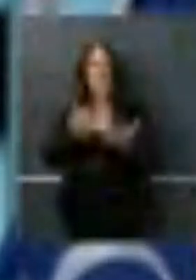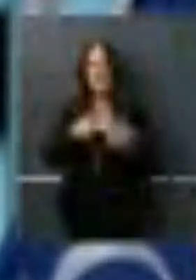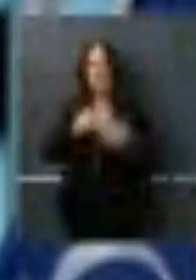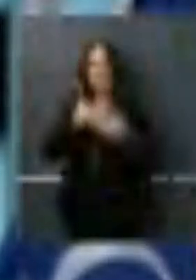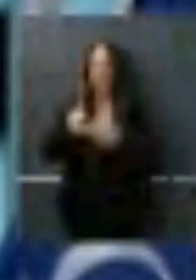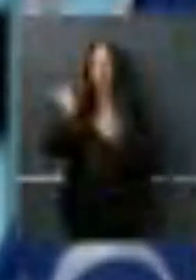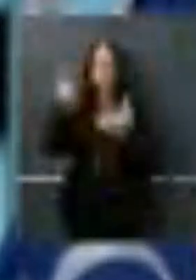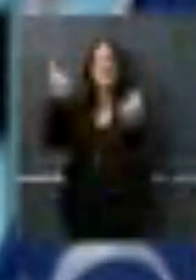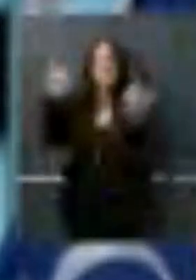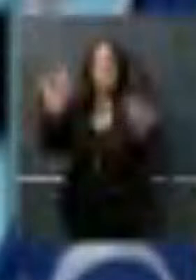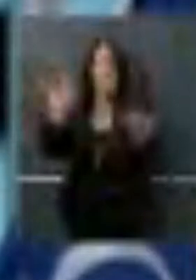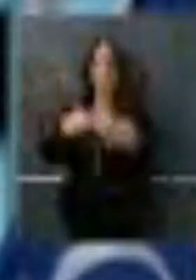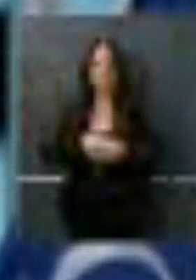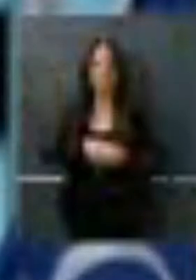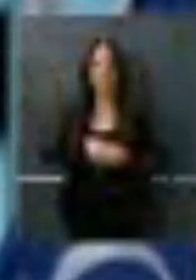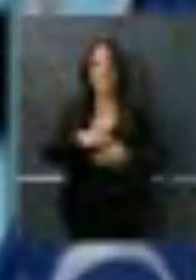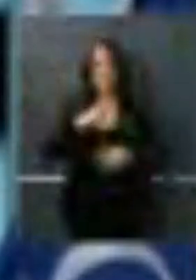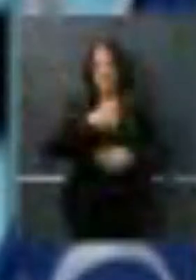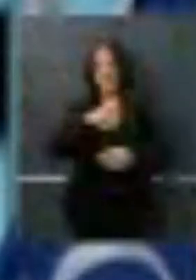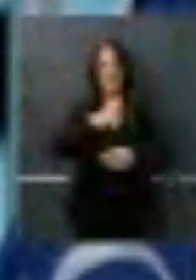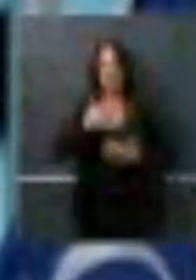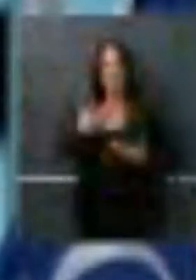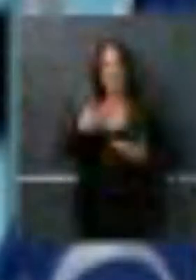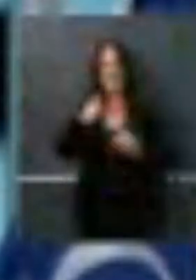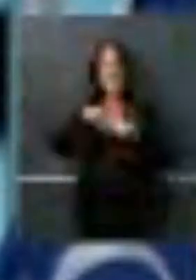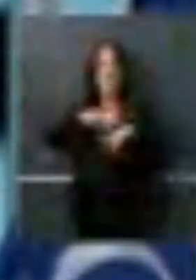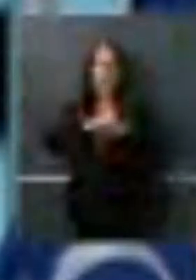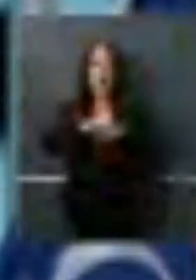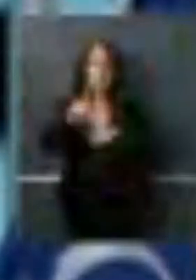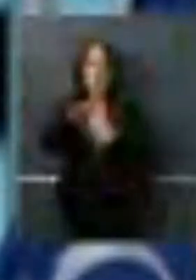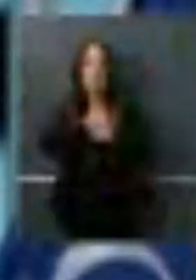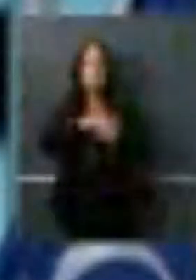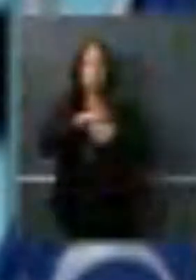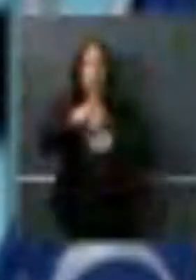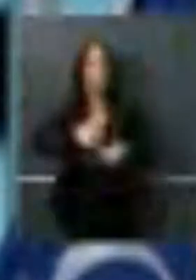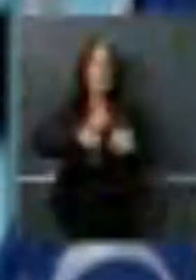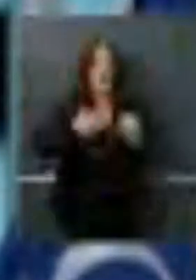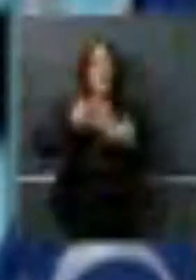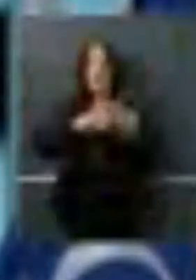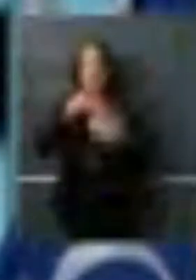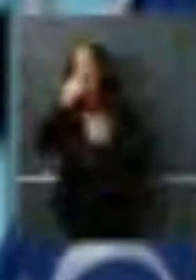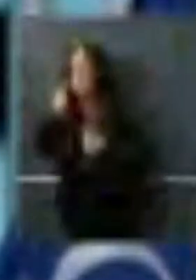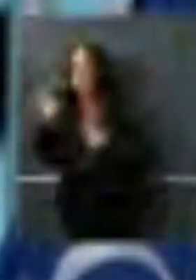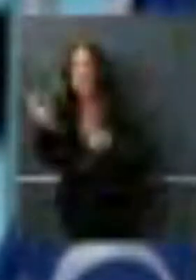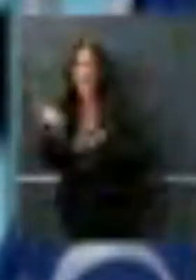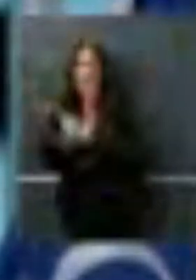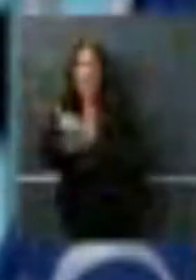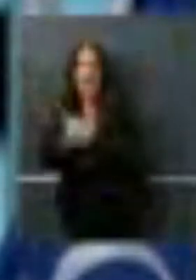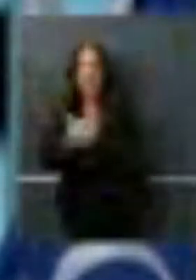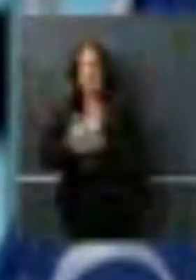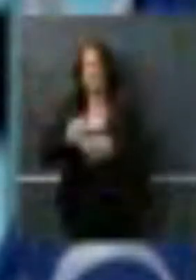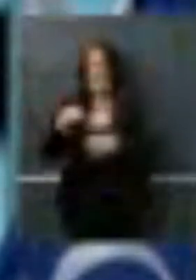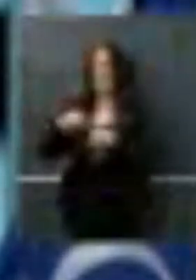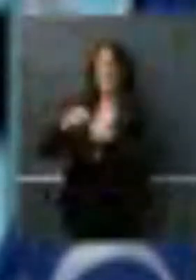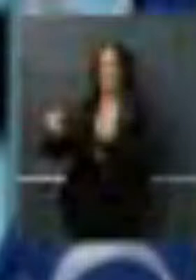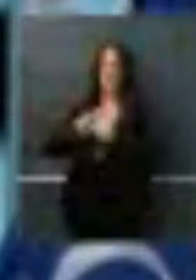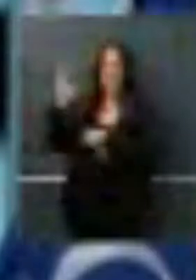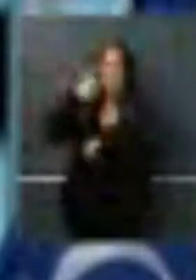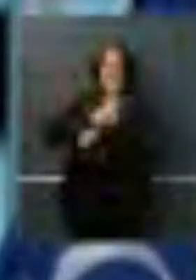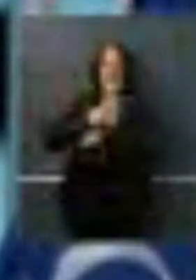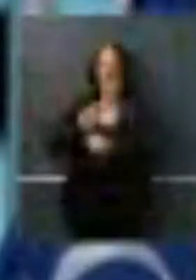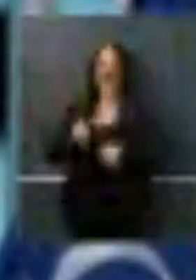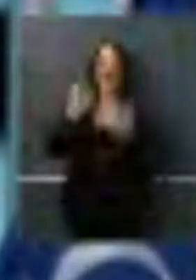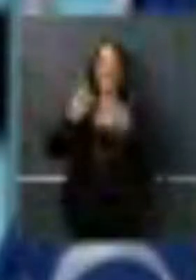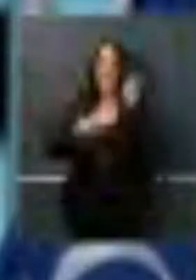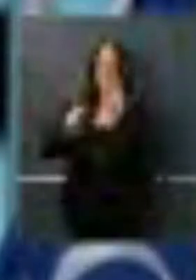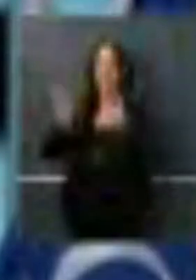geographically to an area of interest. Over 22,000 people just in the first day signed up and went on